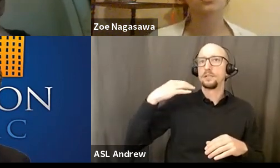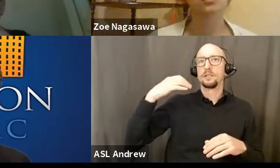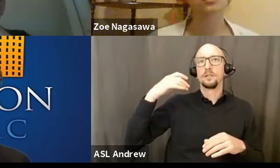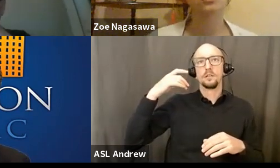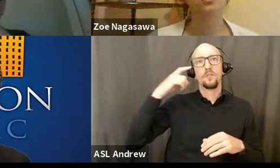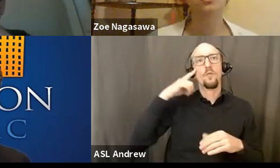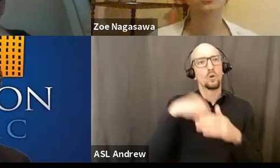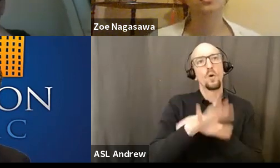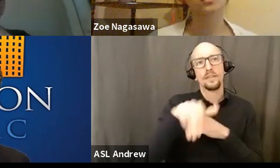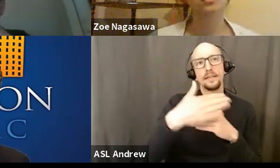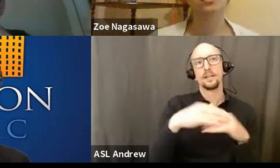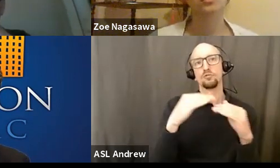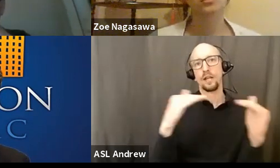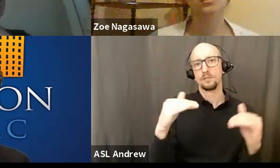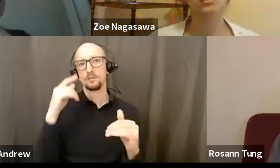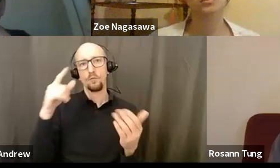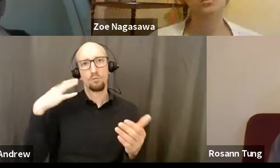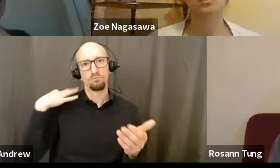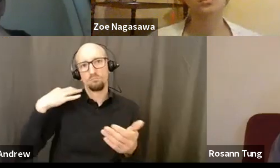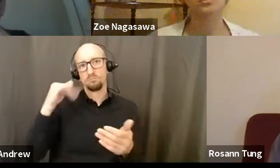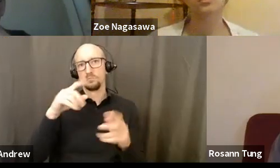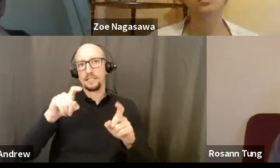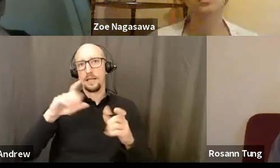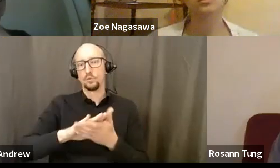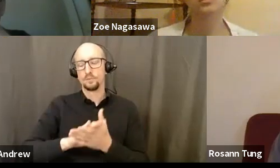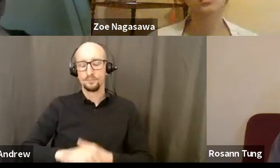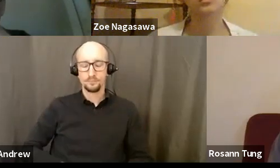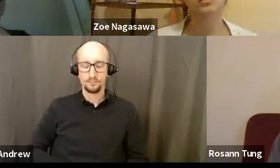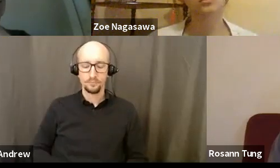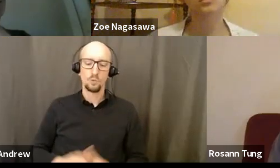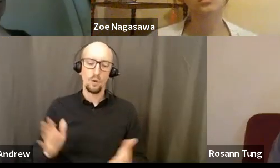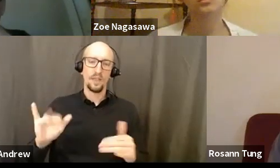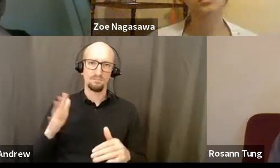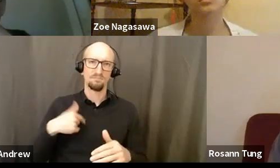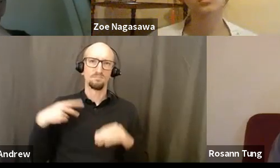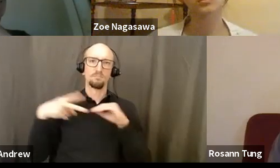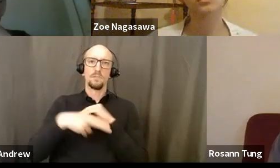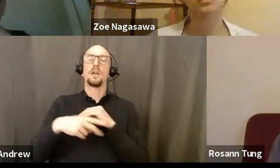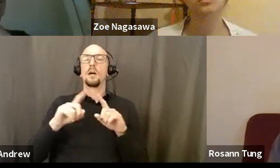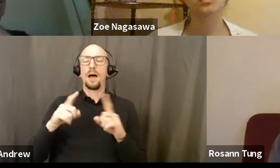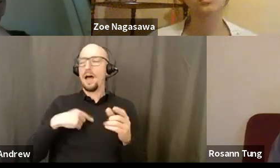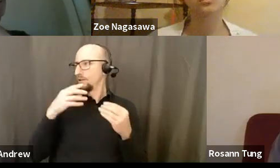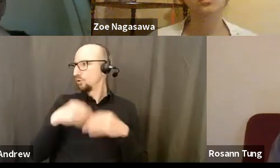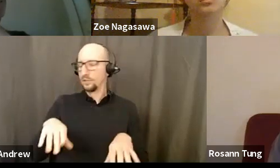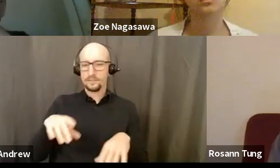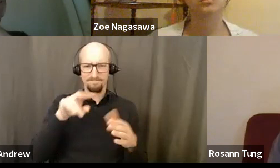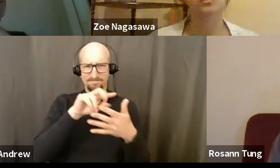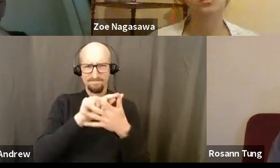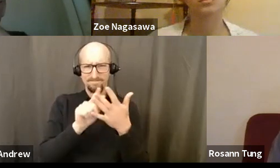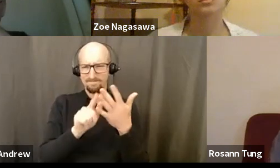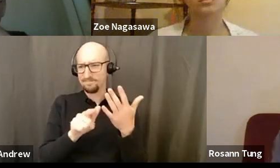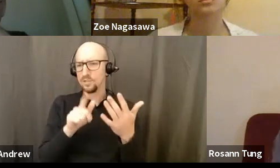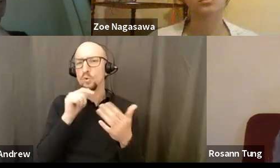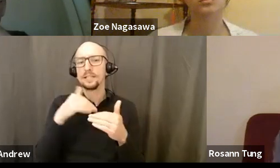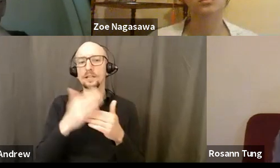application pool. So, well, I'll leave it at that. And I've lost track. I think,